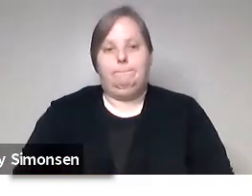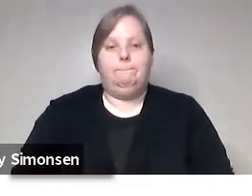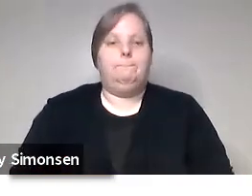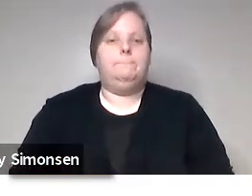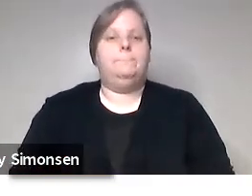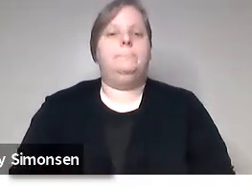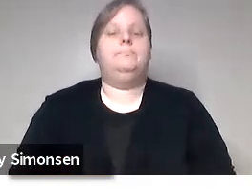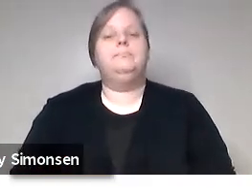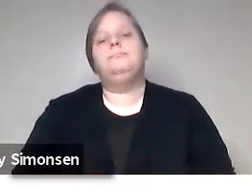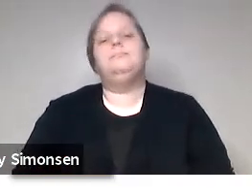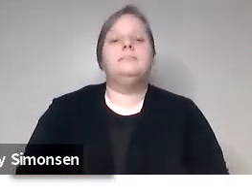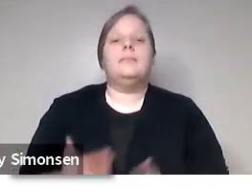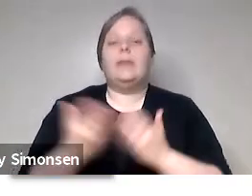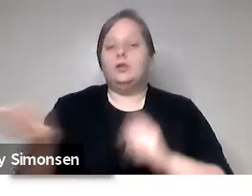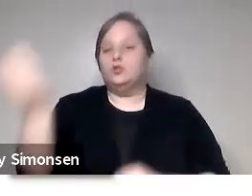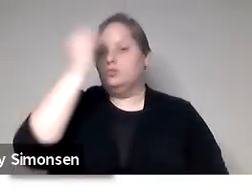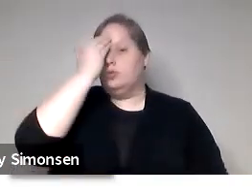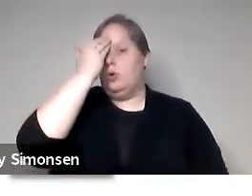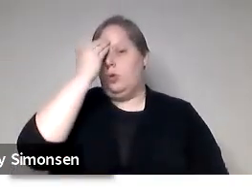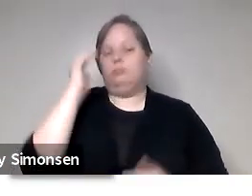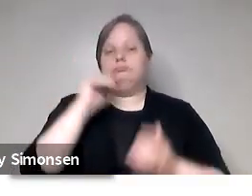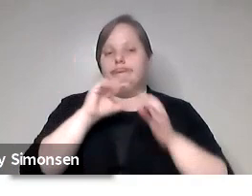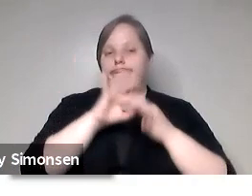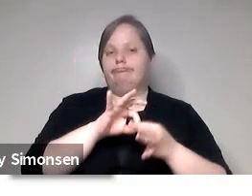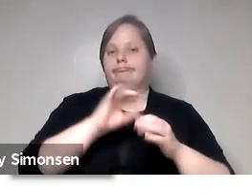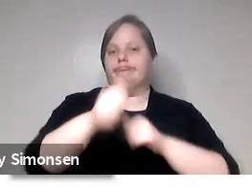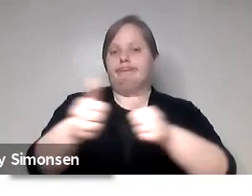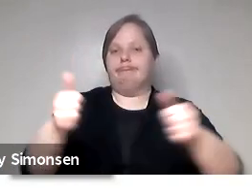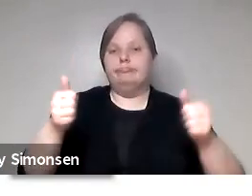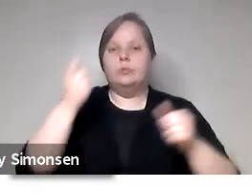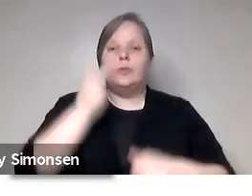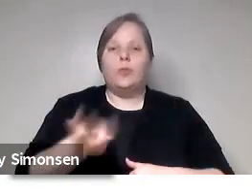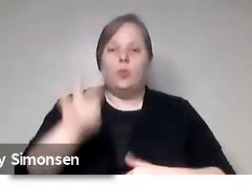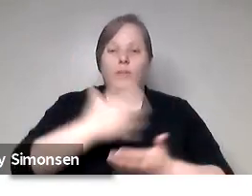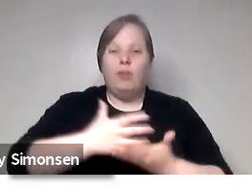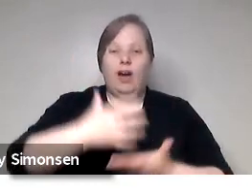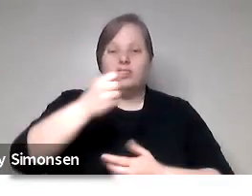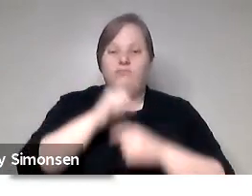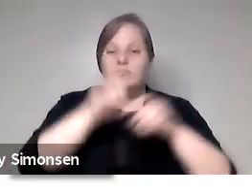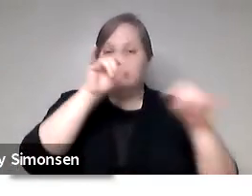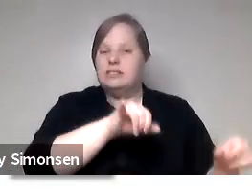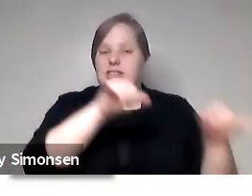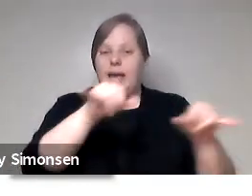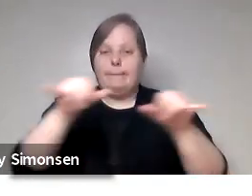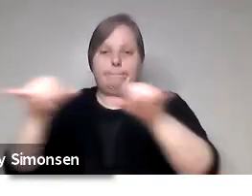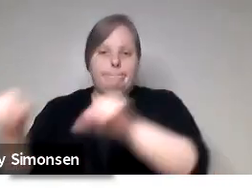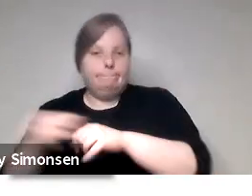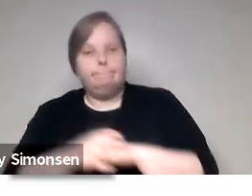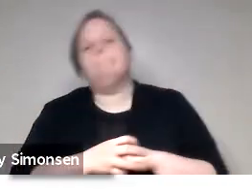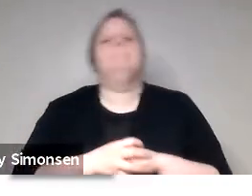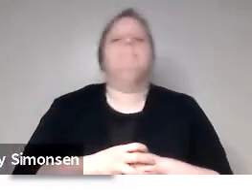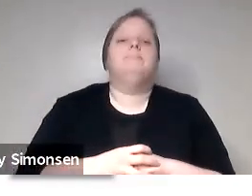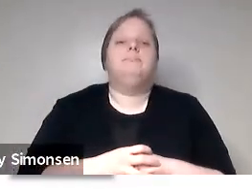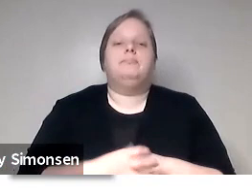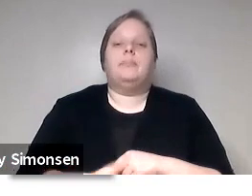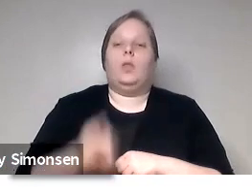Things to be aware of as far as placement, you can see 3 bottles here. They're all in the same room.